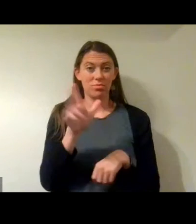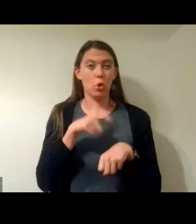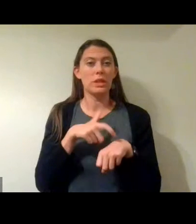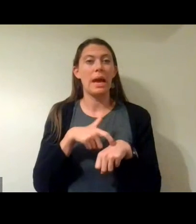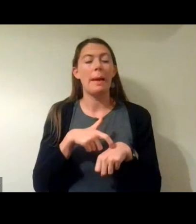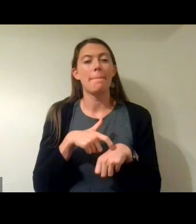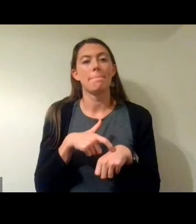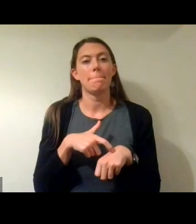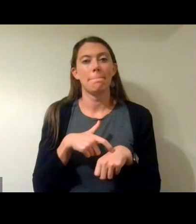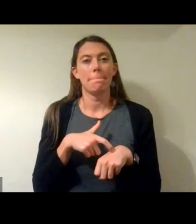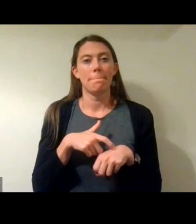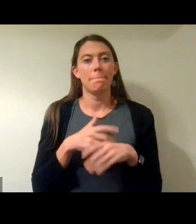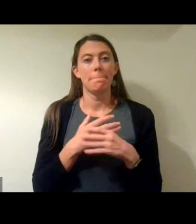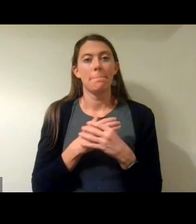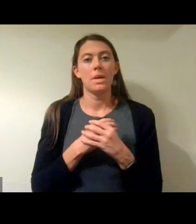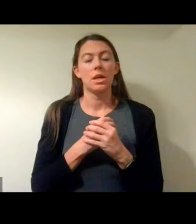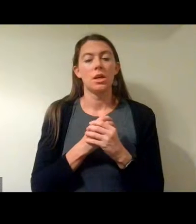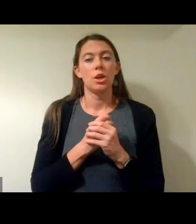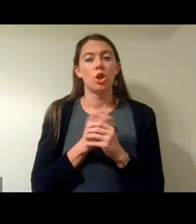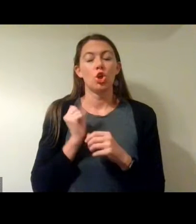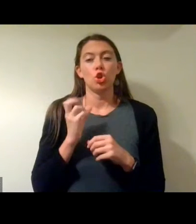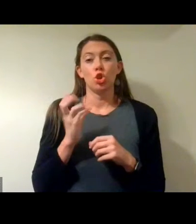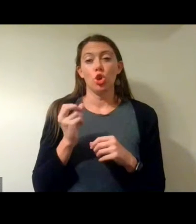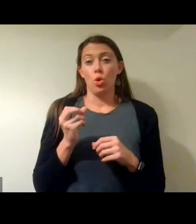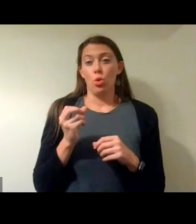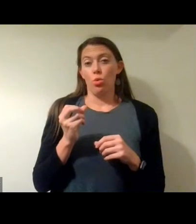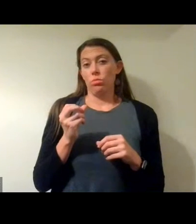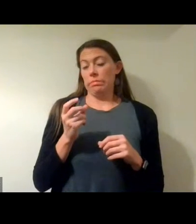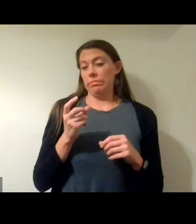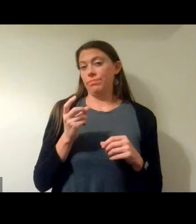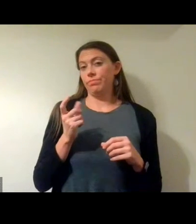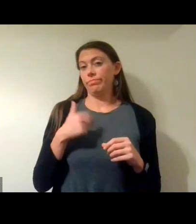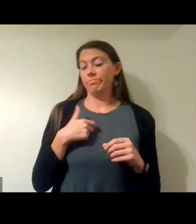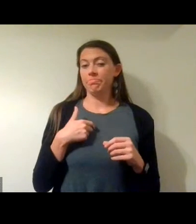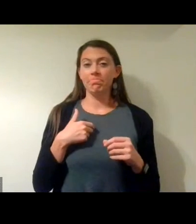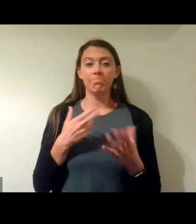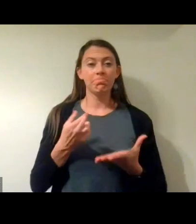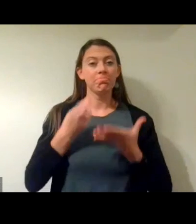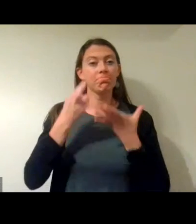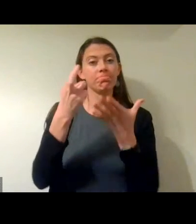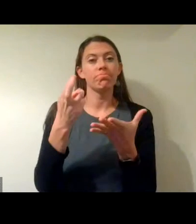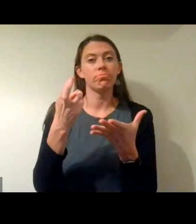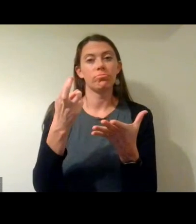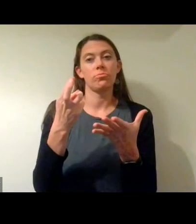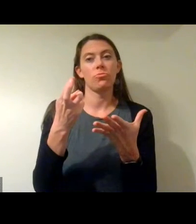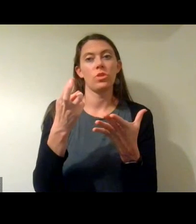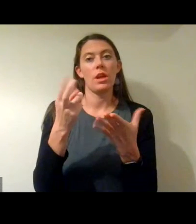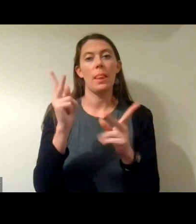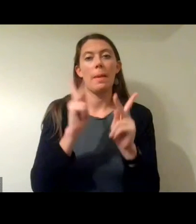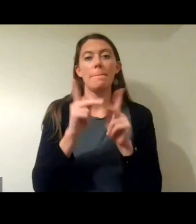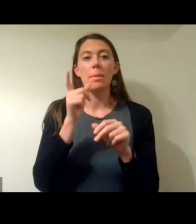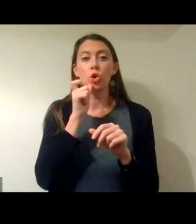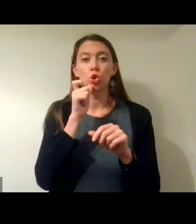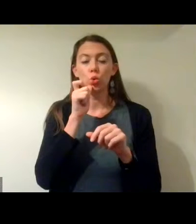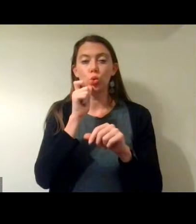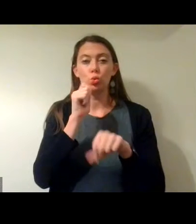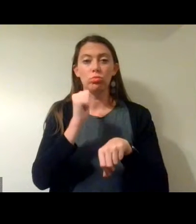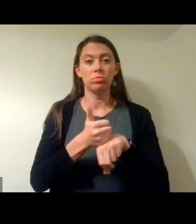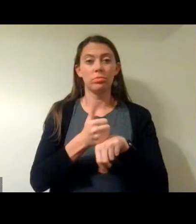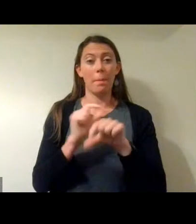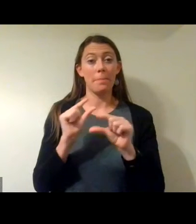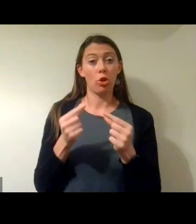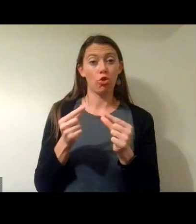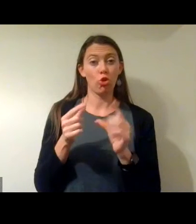suggest is that we that those who were coordinating leading groups bring back that valuable info